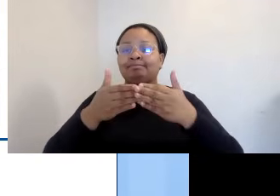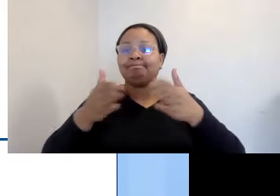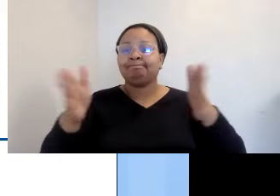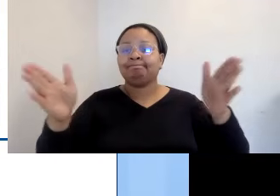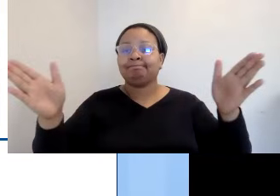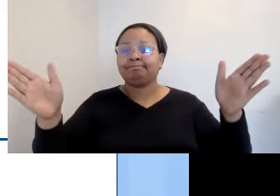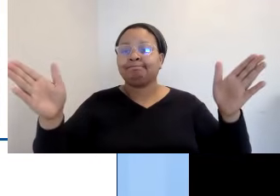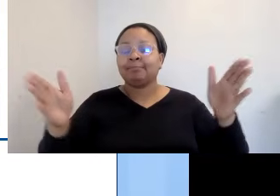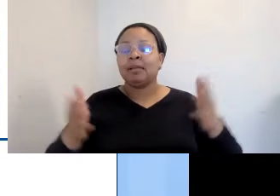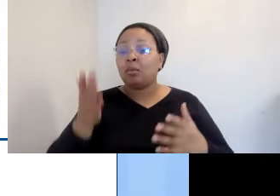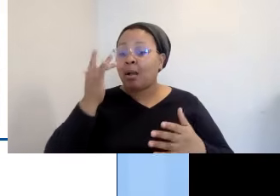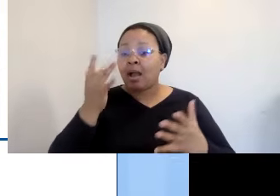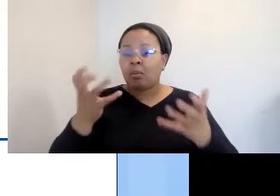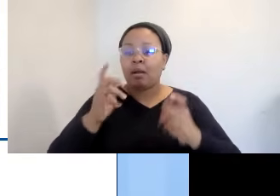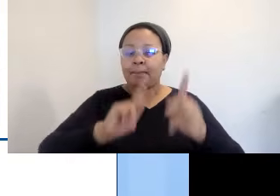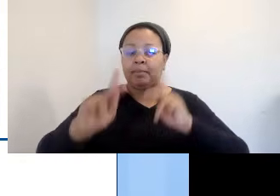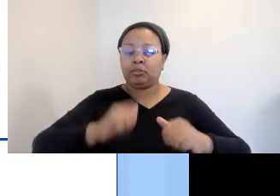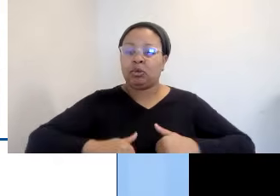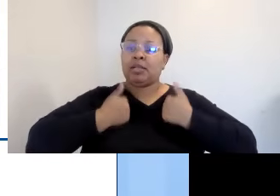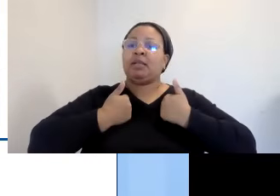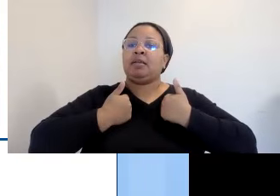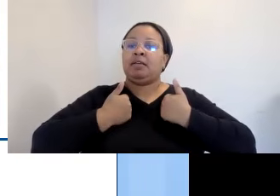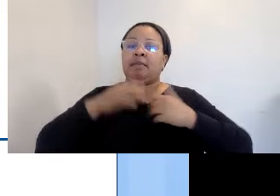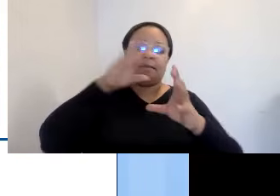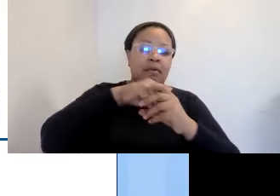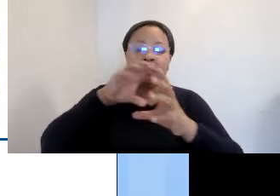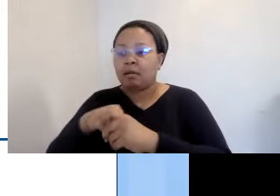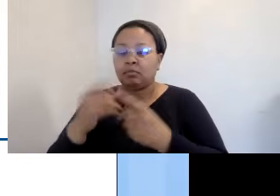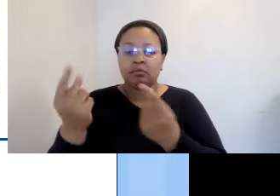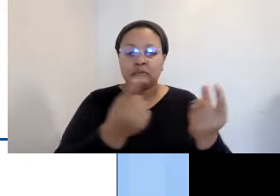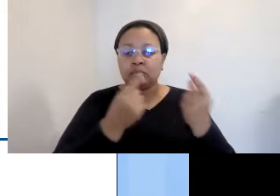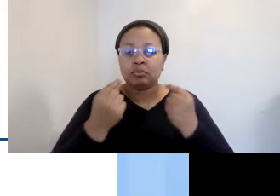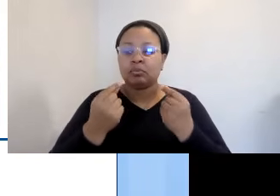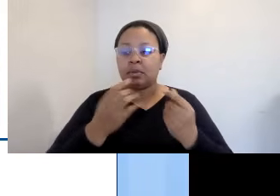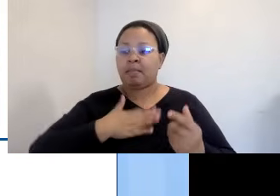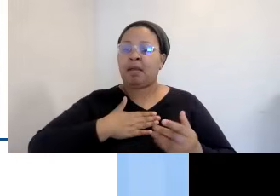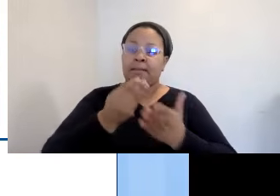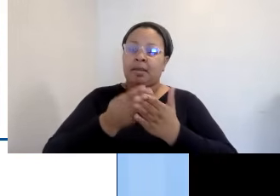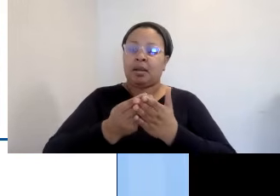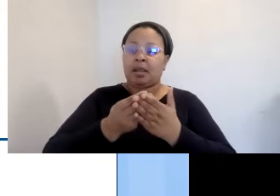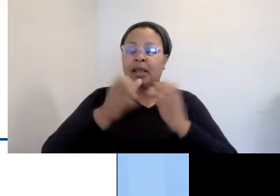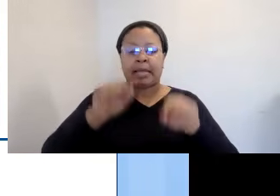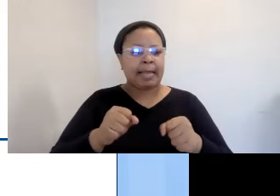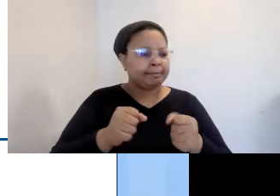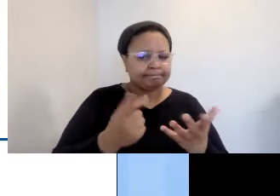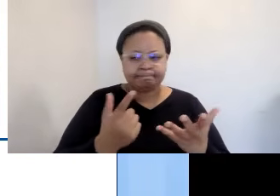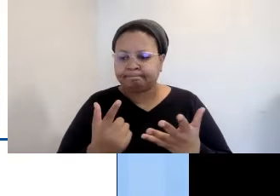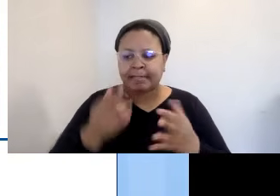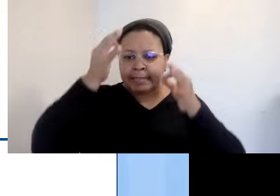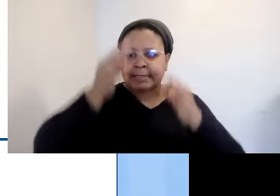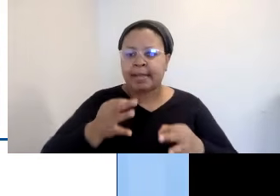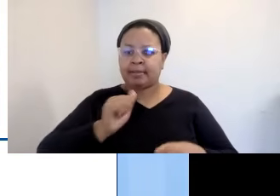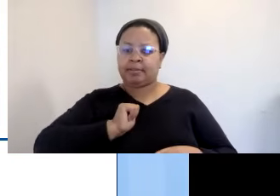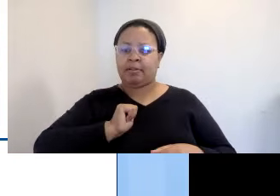people to be able to live their life to the fullest and spend their money however they wish, to make sure they have an independent